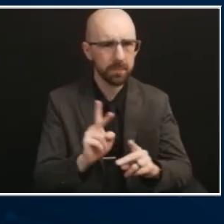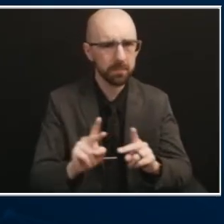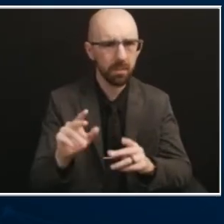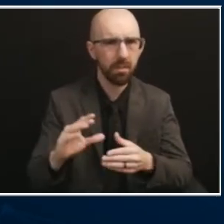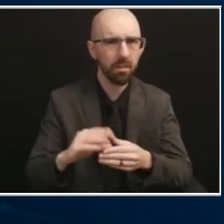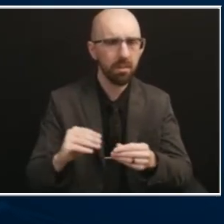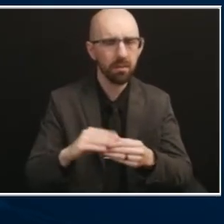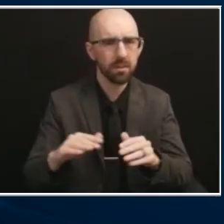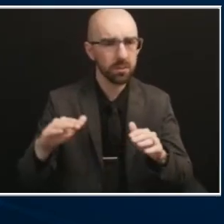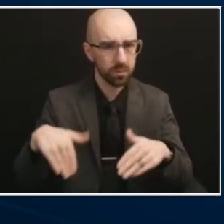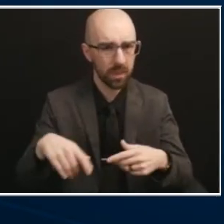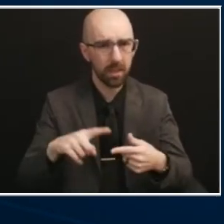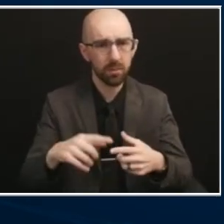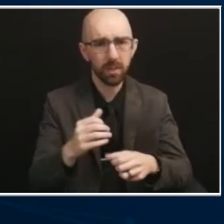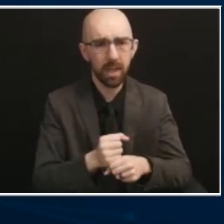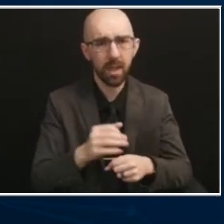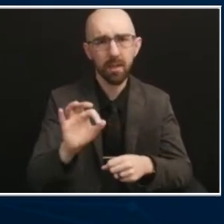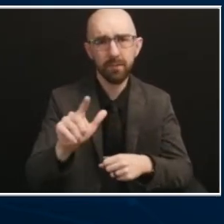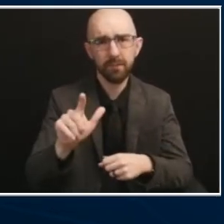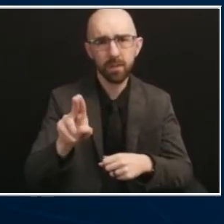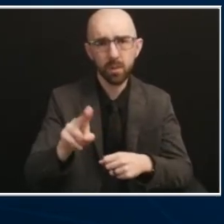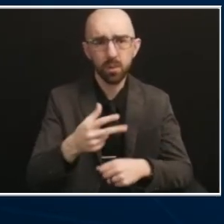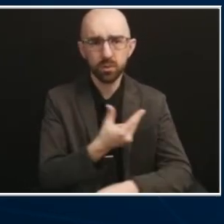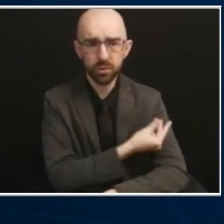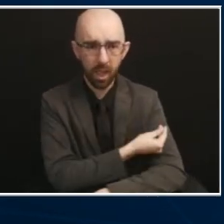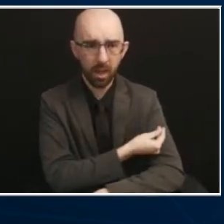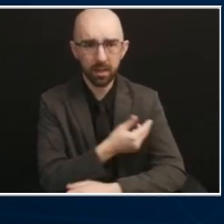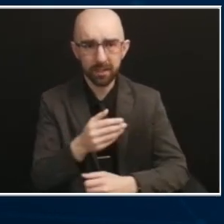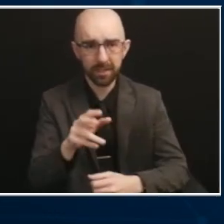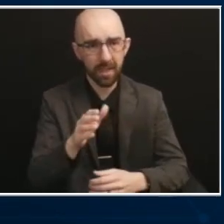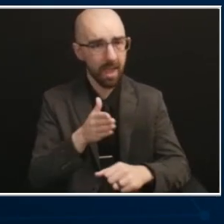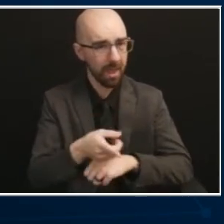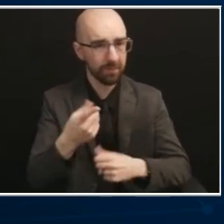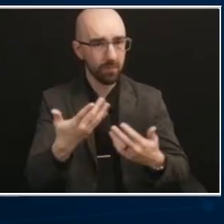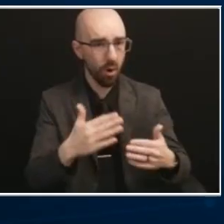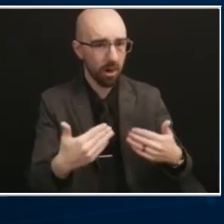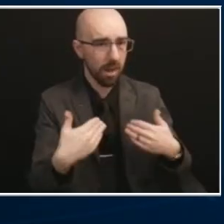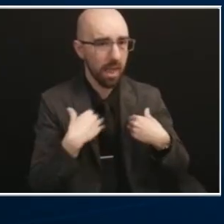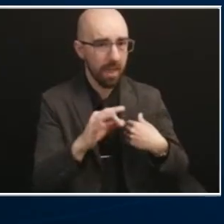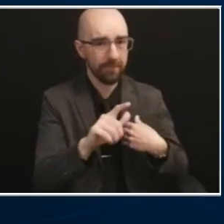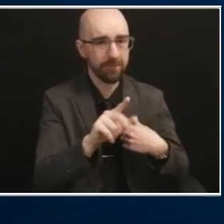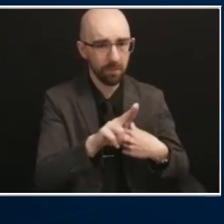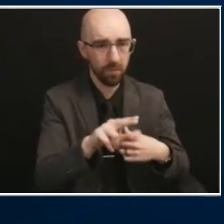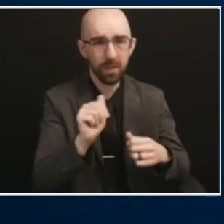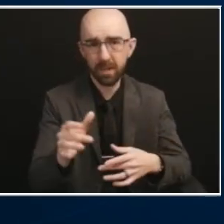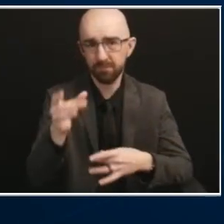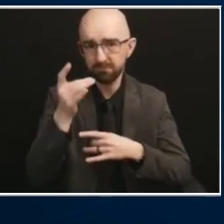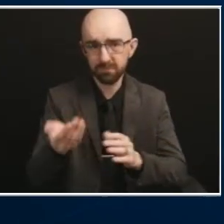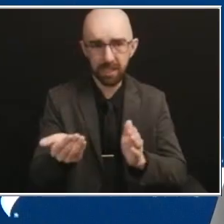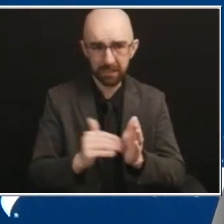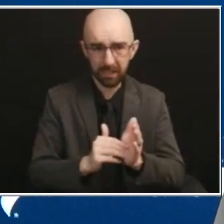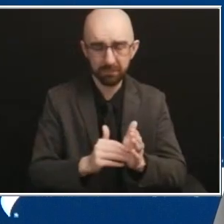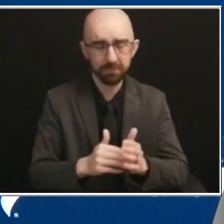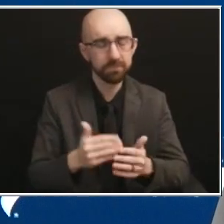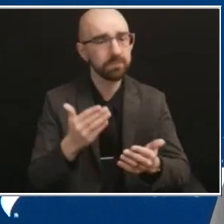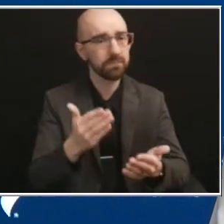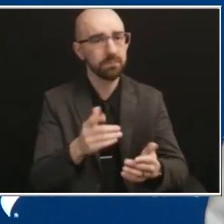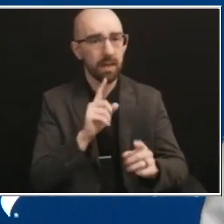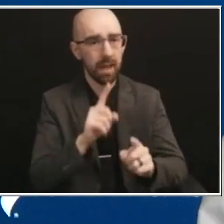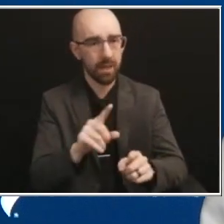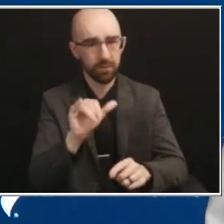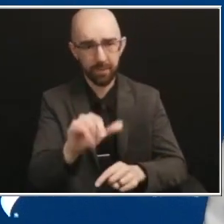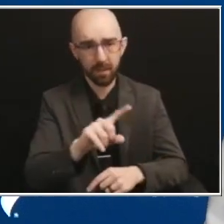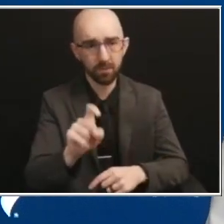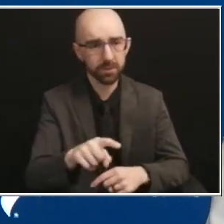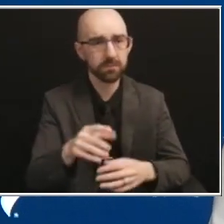you to get the flu shot? Even after you've had the flu, can you get the flu again? Yeah, well, to answer that question, so certainly we